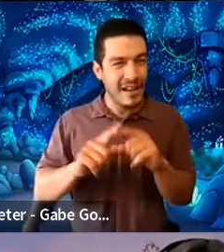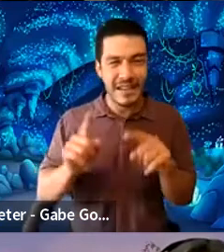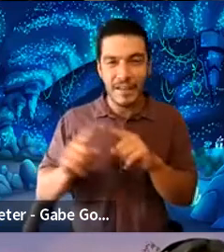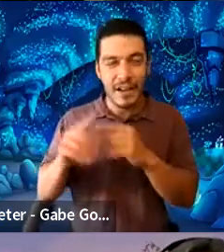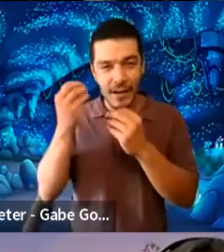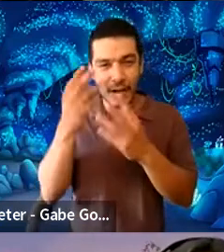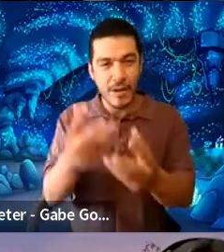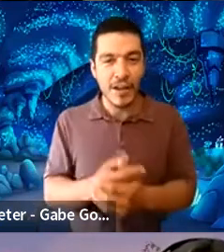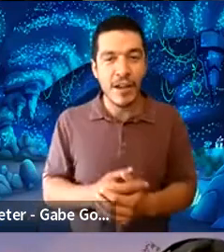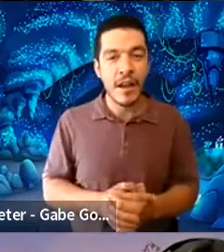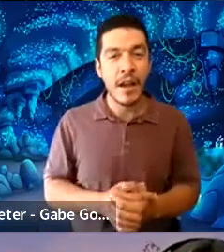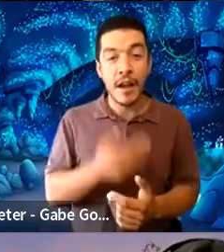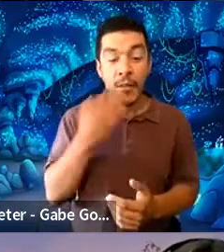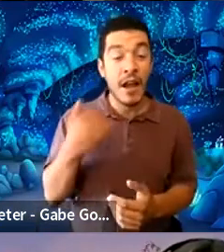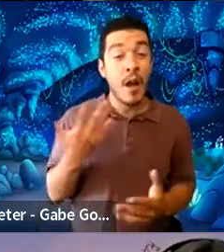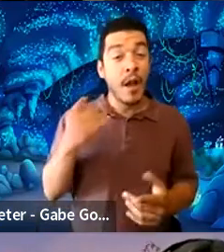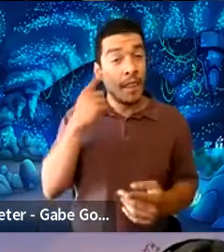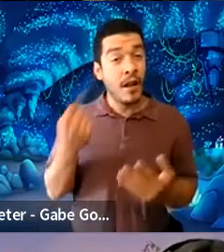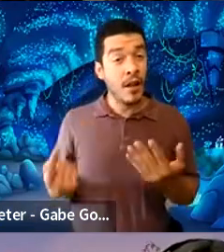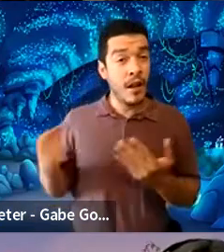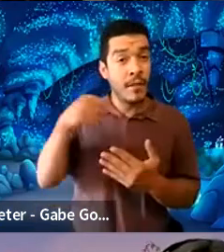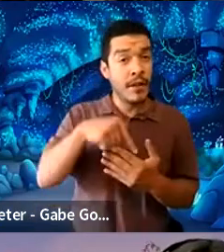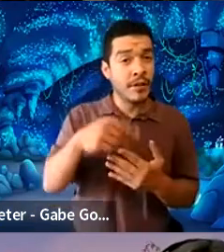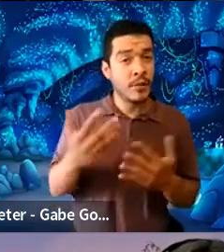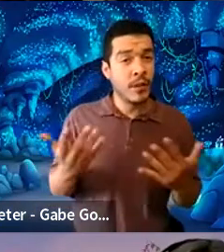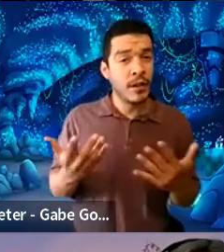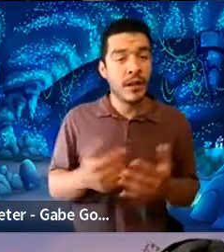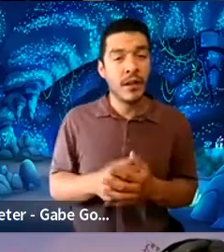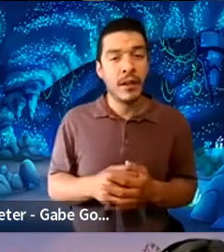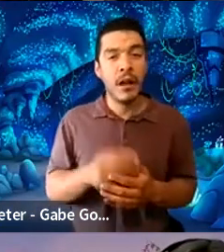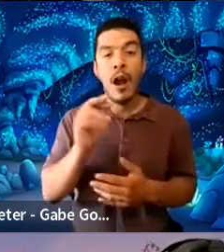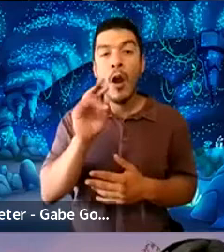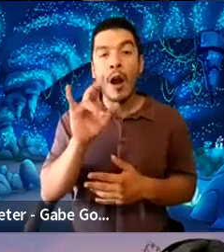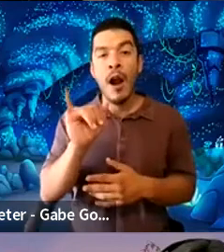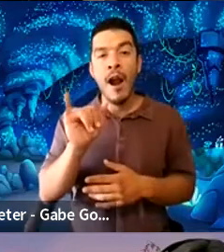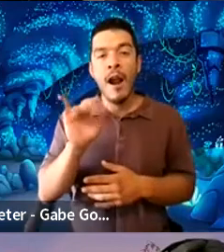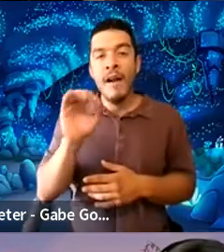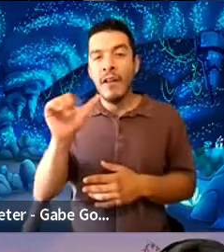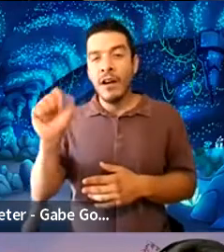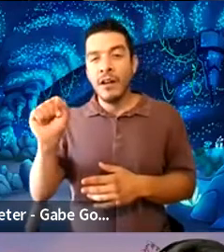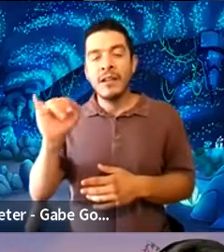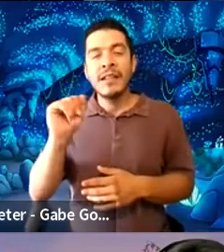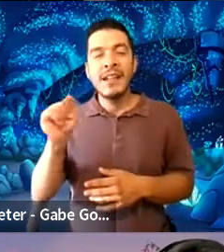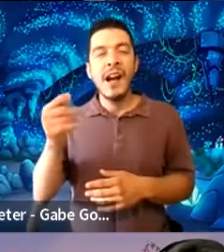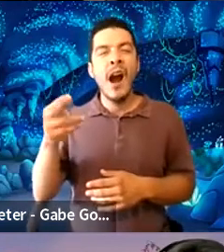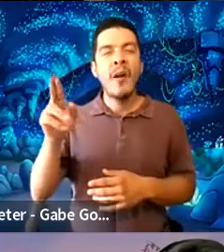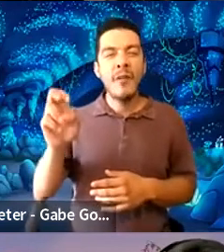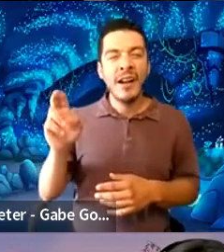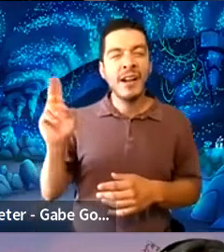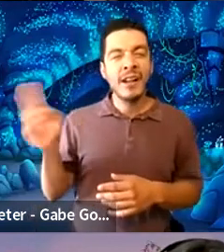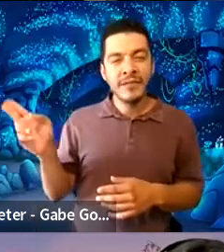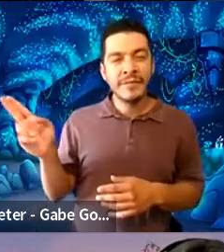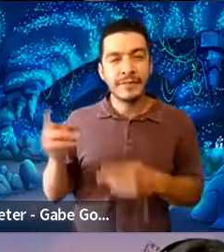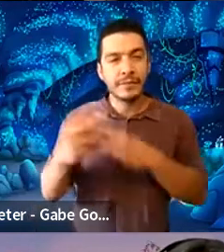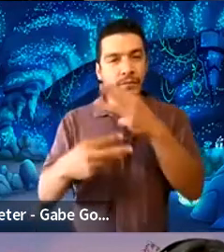information. Because I think what we keep coming back to is that Rocky Falls is a